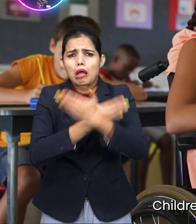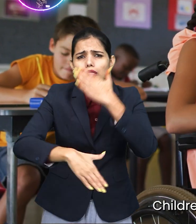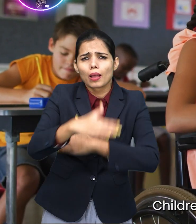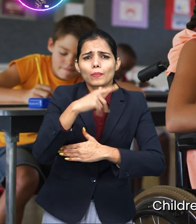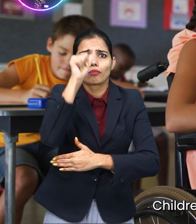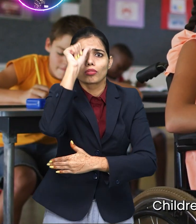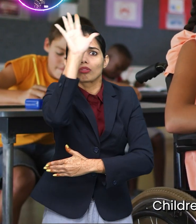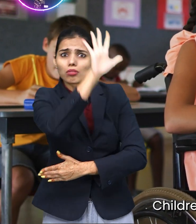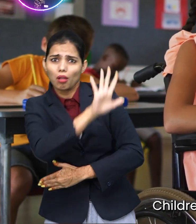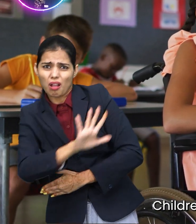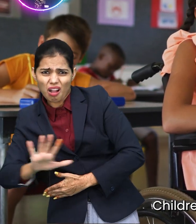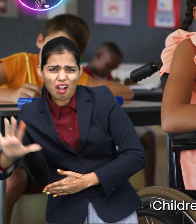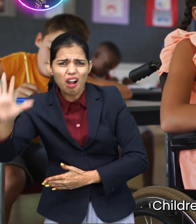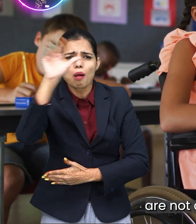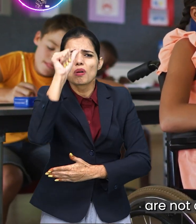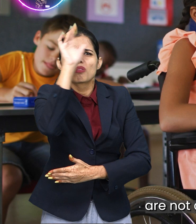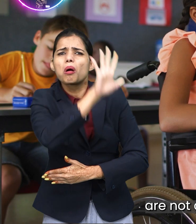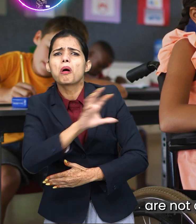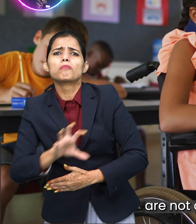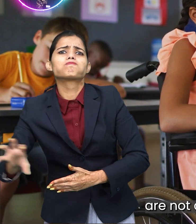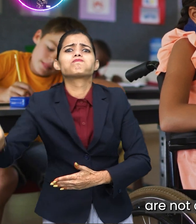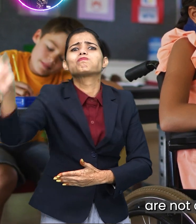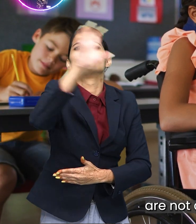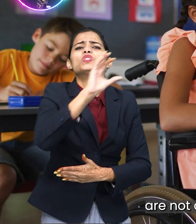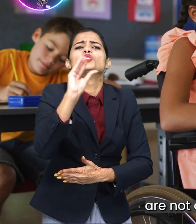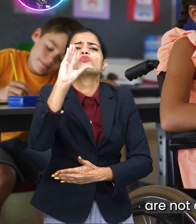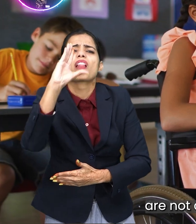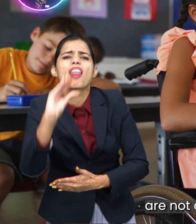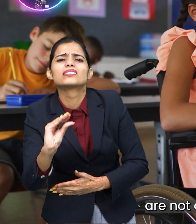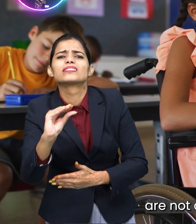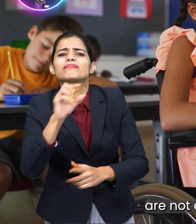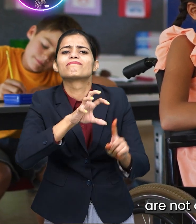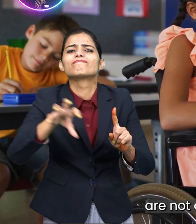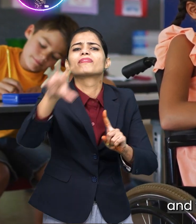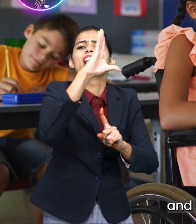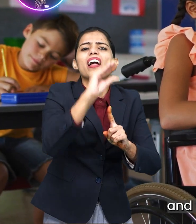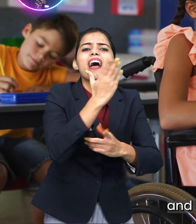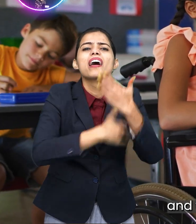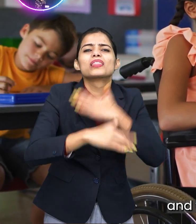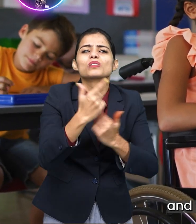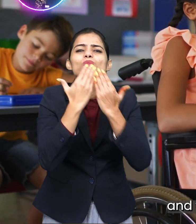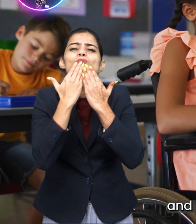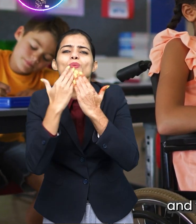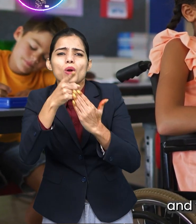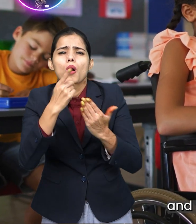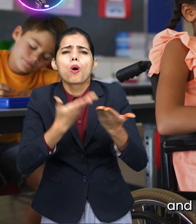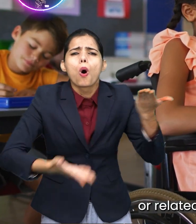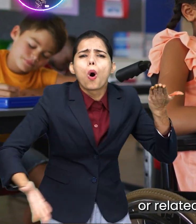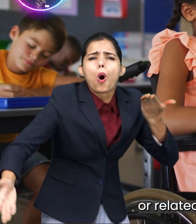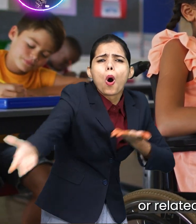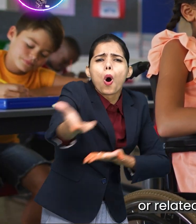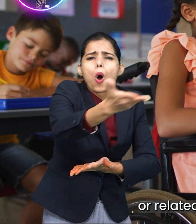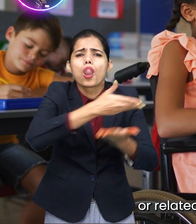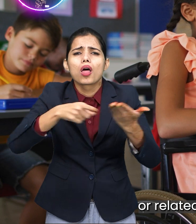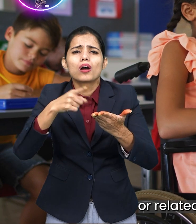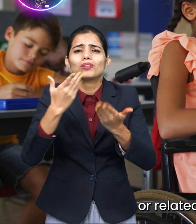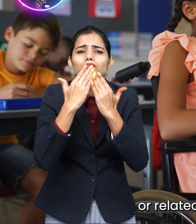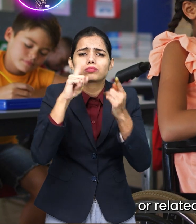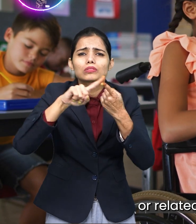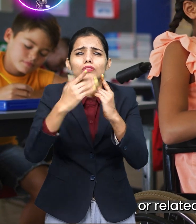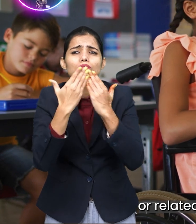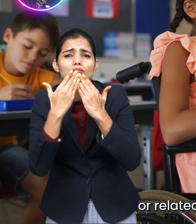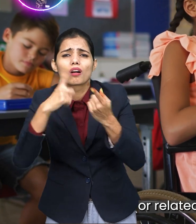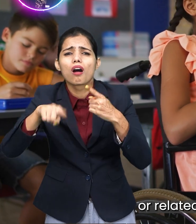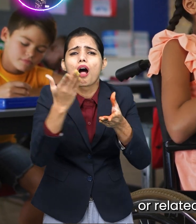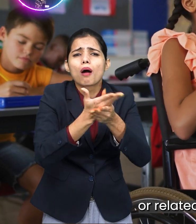Children with disabilities in India are not admitted to public schools and they receive education or related services